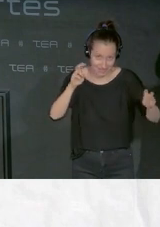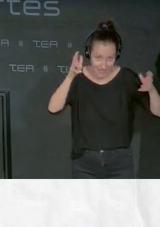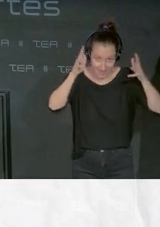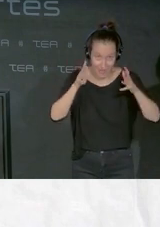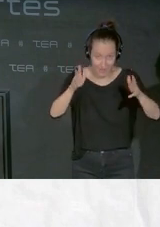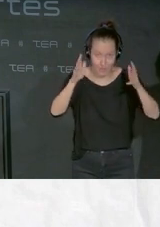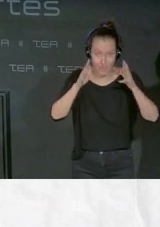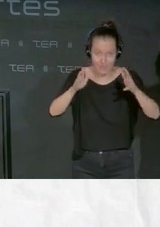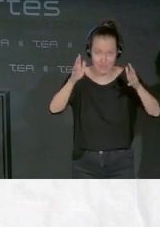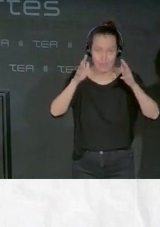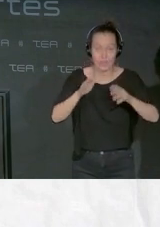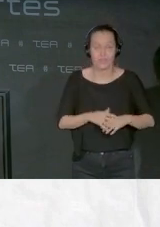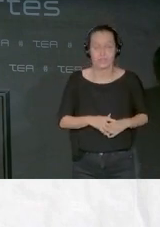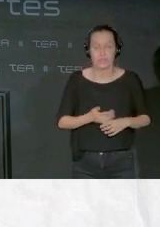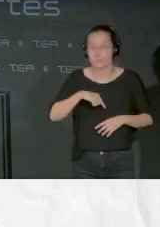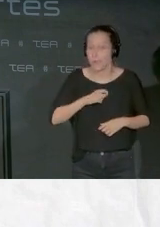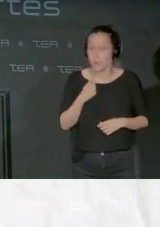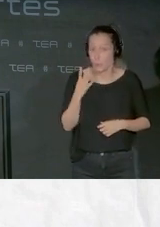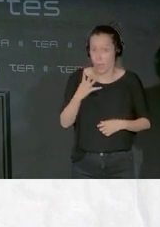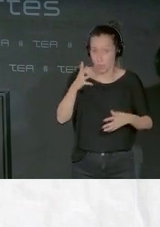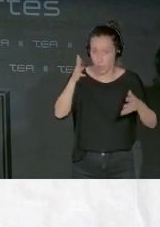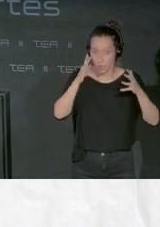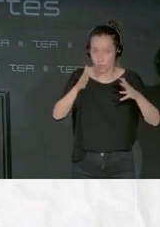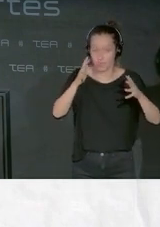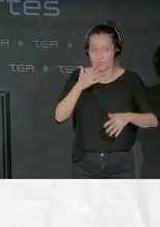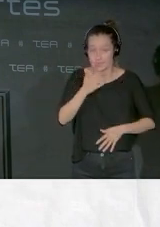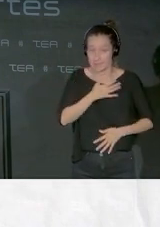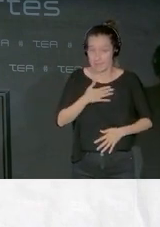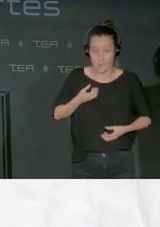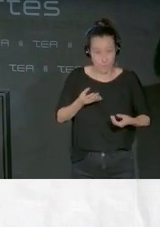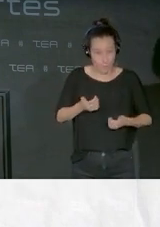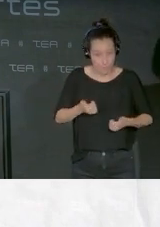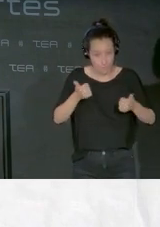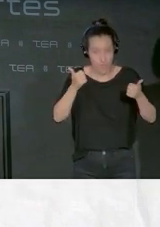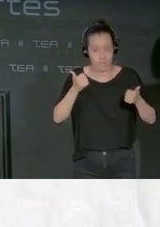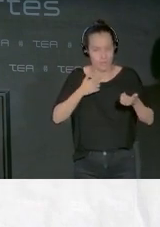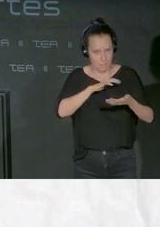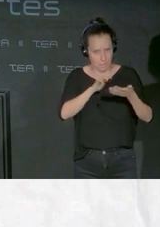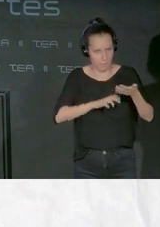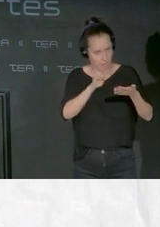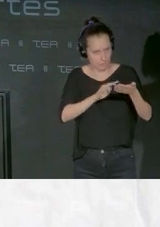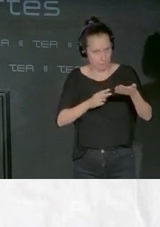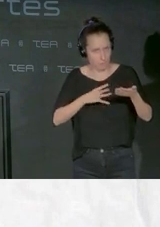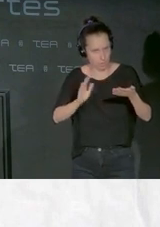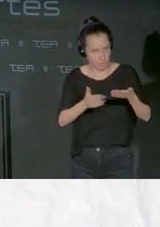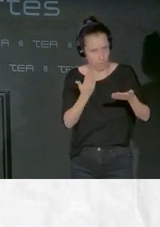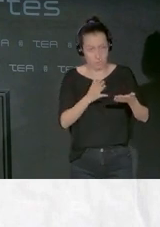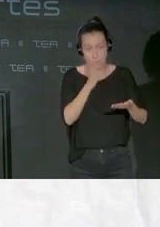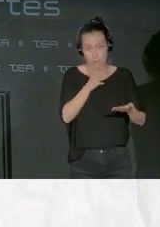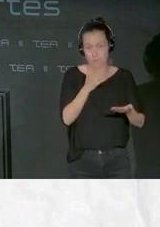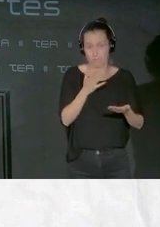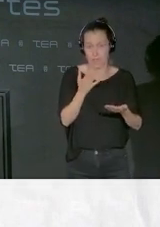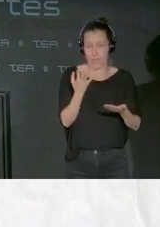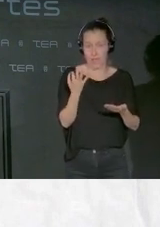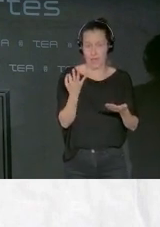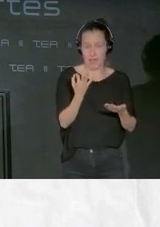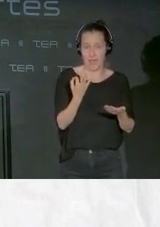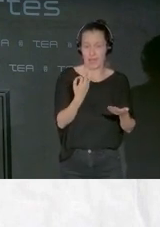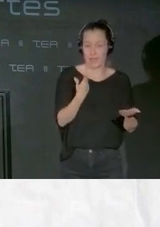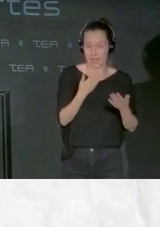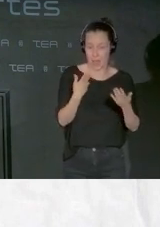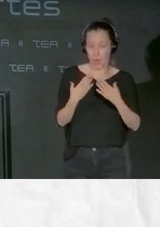detail into it. So that more strategic dialogue between those designing and delivering education provision and the industry itself. And the report